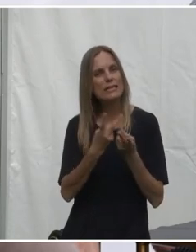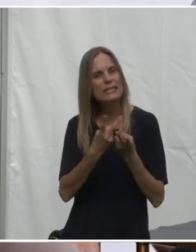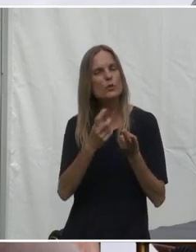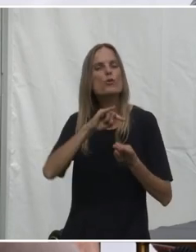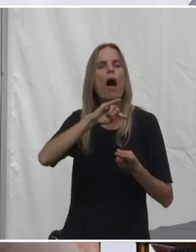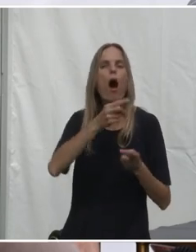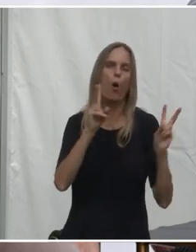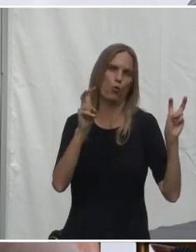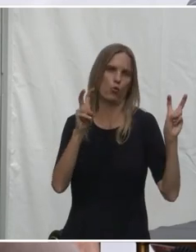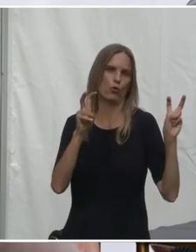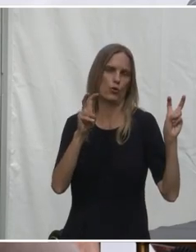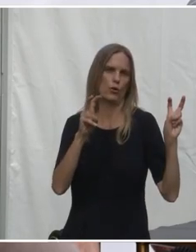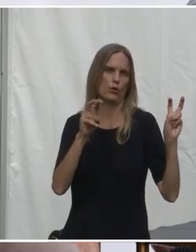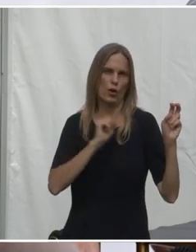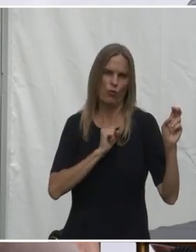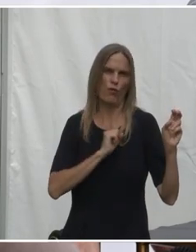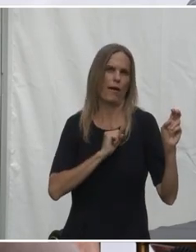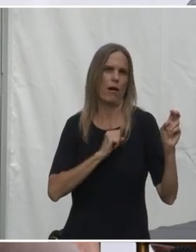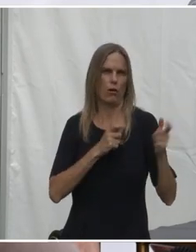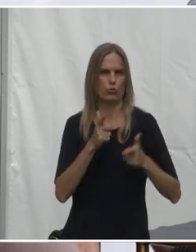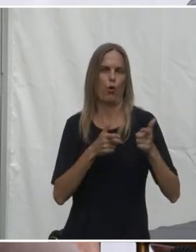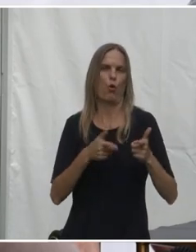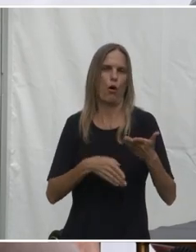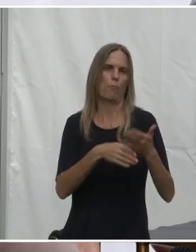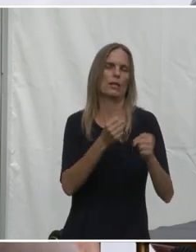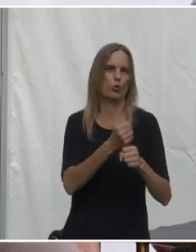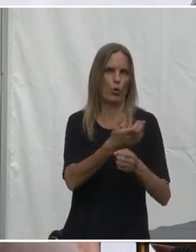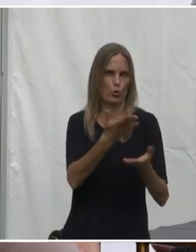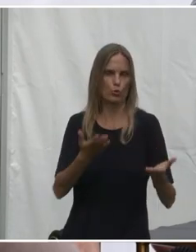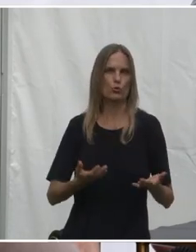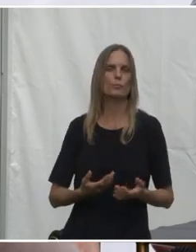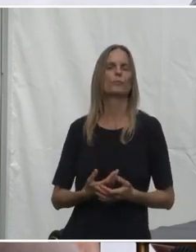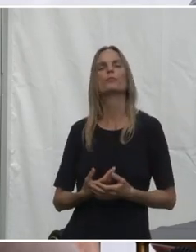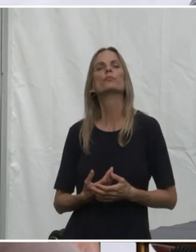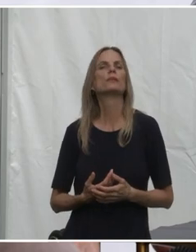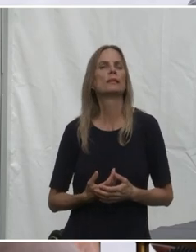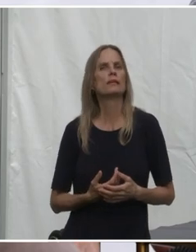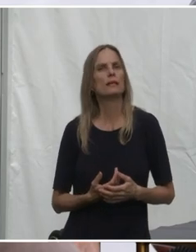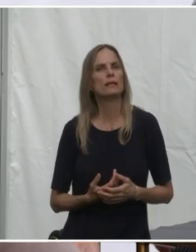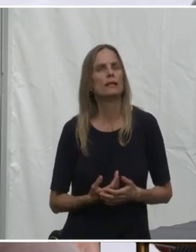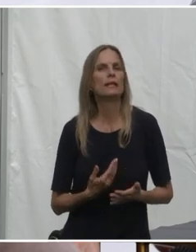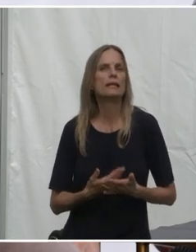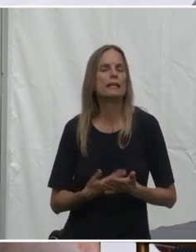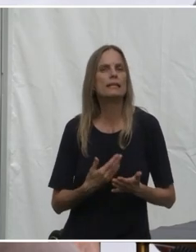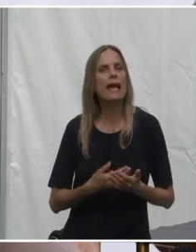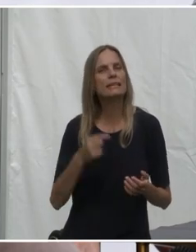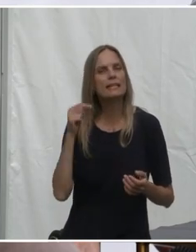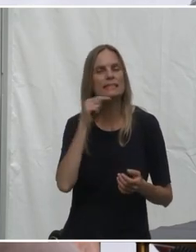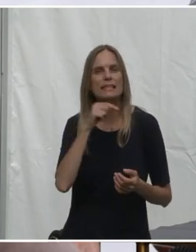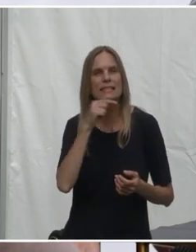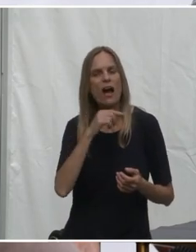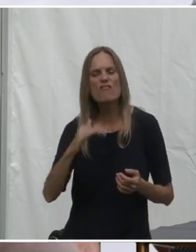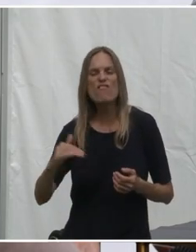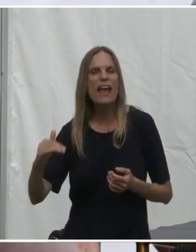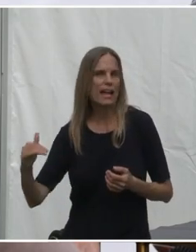For example, when we began our work with depressed fathers with small children in their families, this